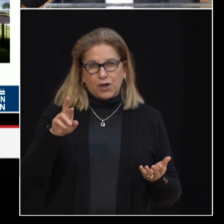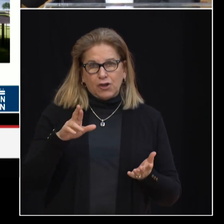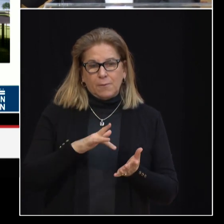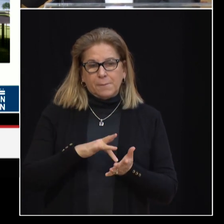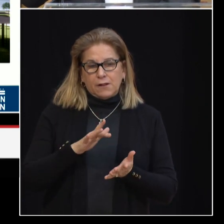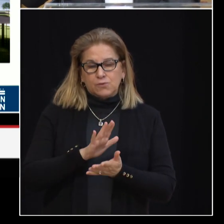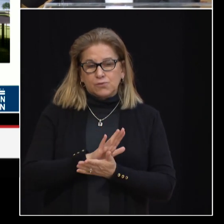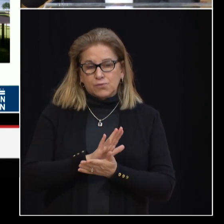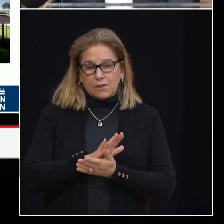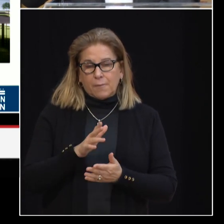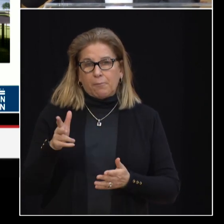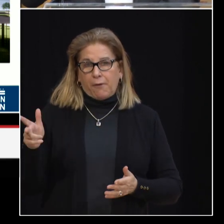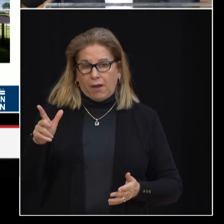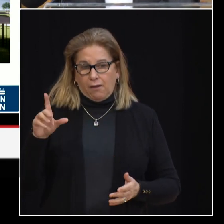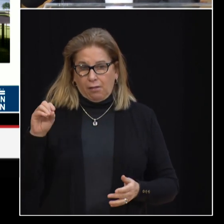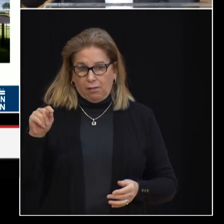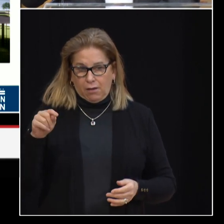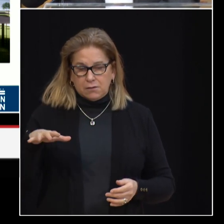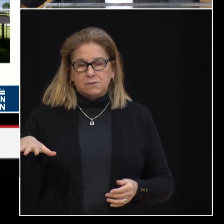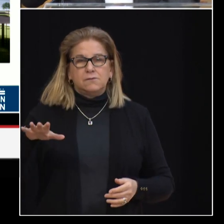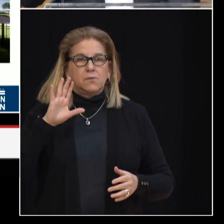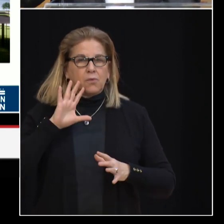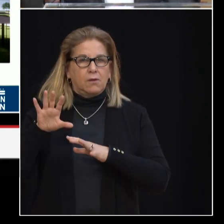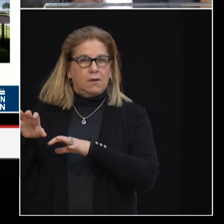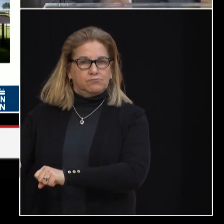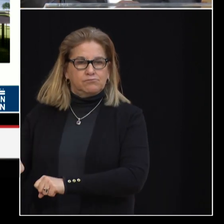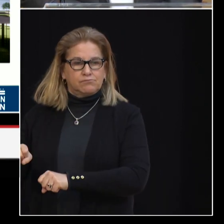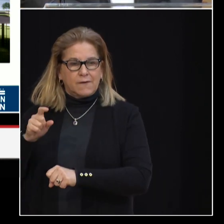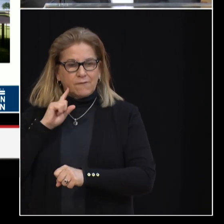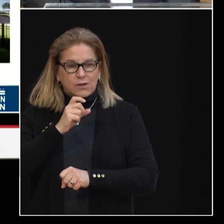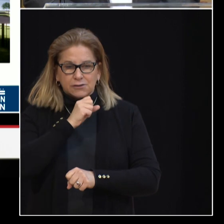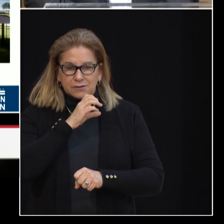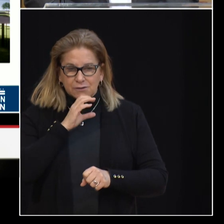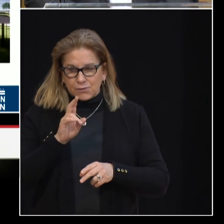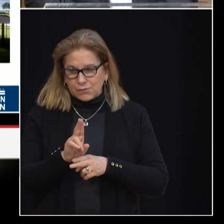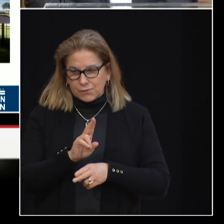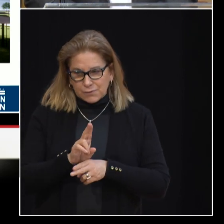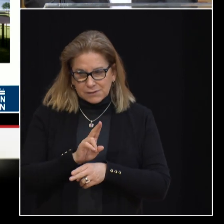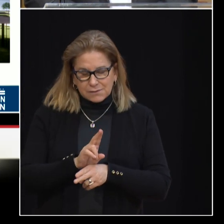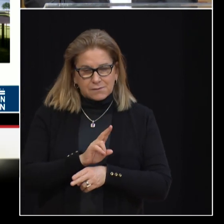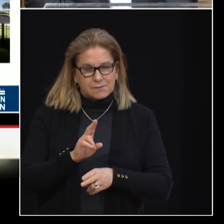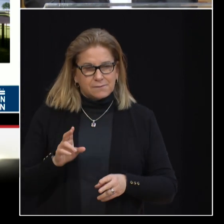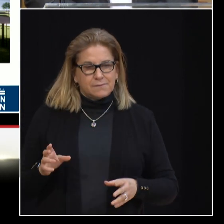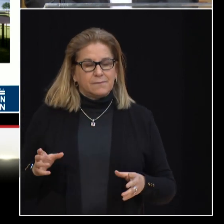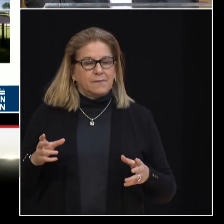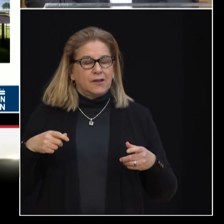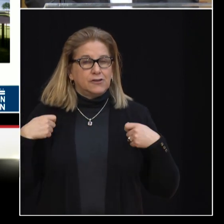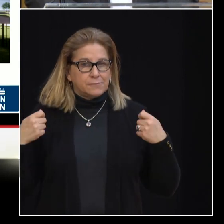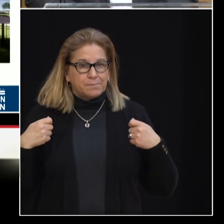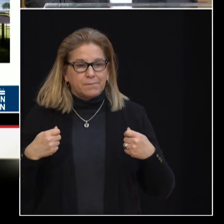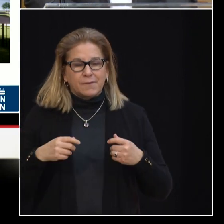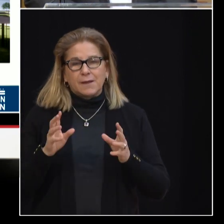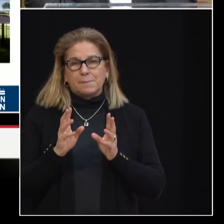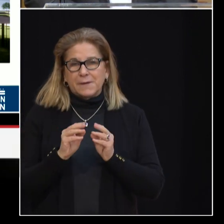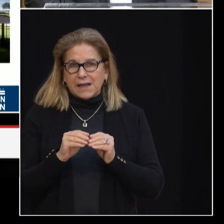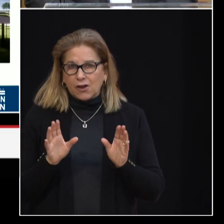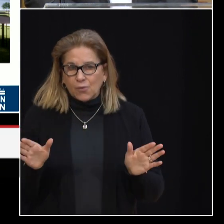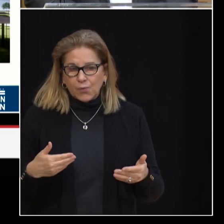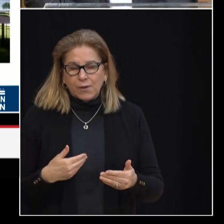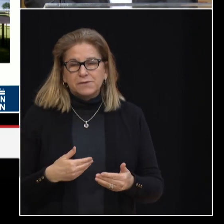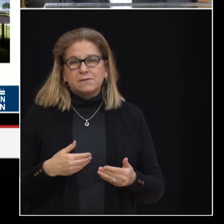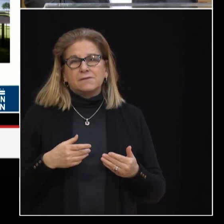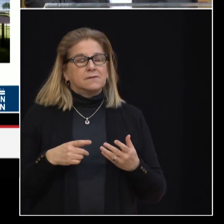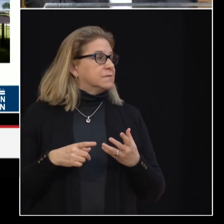senior wellness and recreation. It includes a gym, meeting rooms, and educational space for operations and